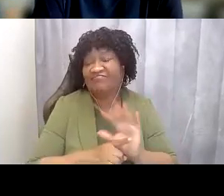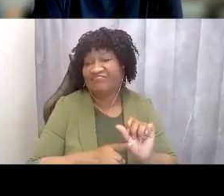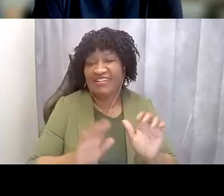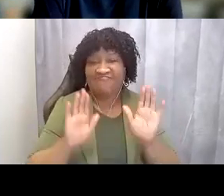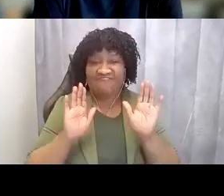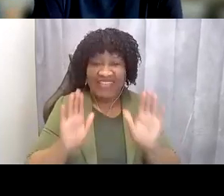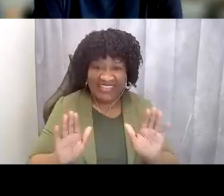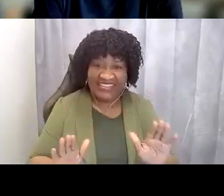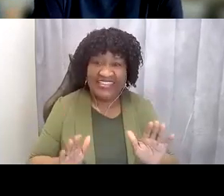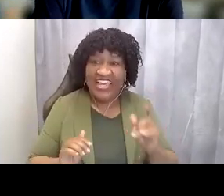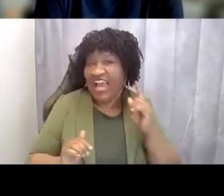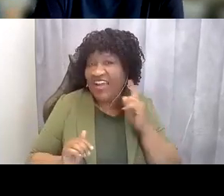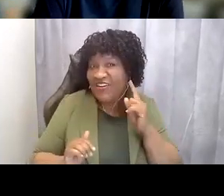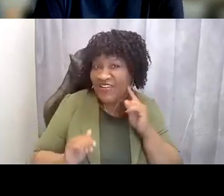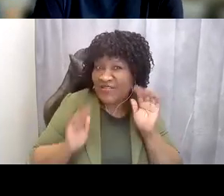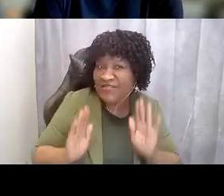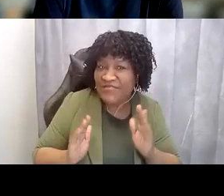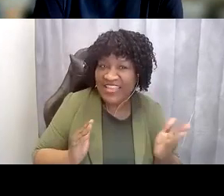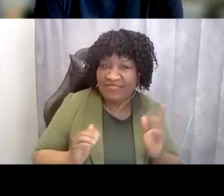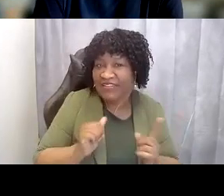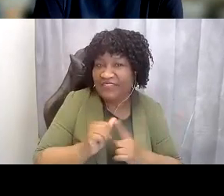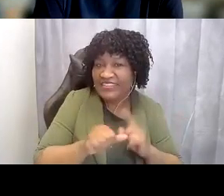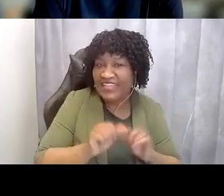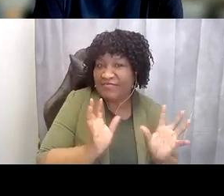I heard amazing things about the first event. So,